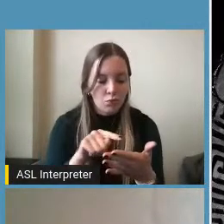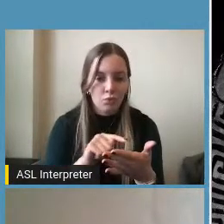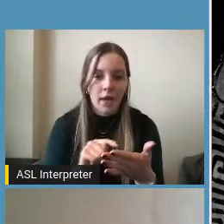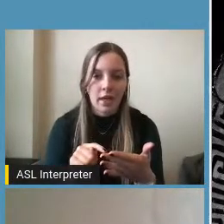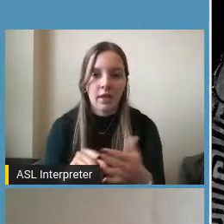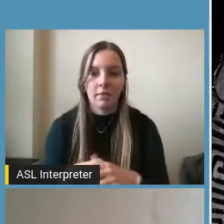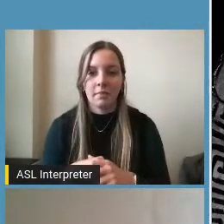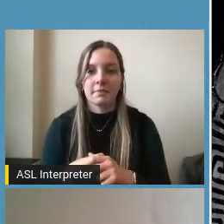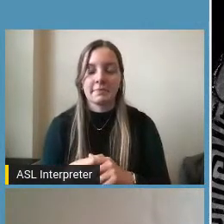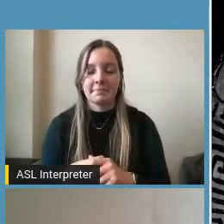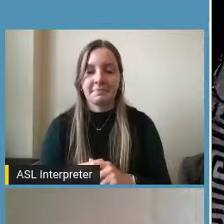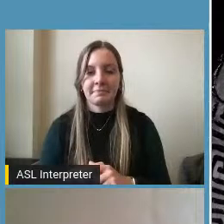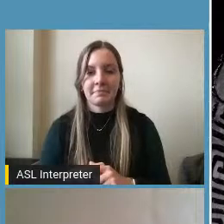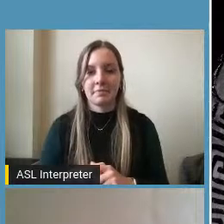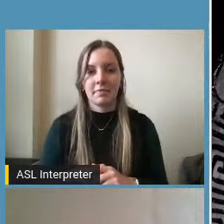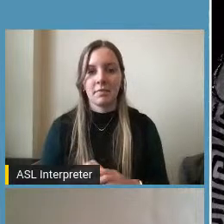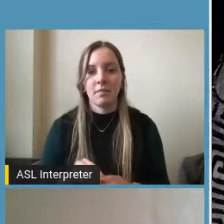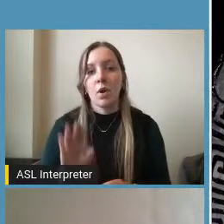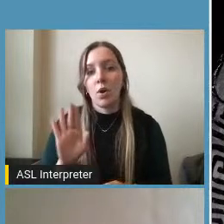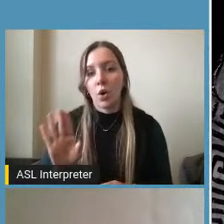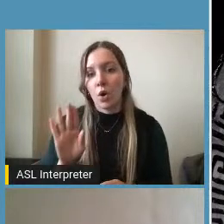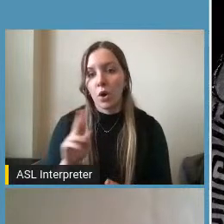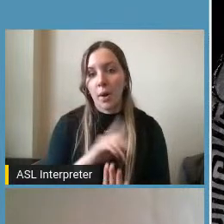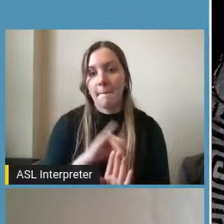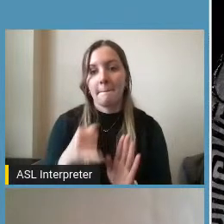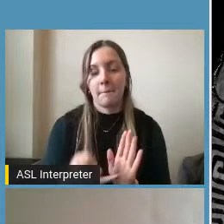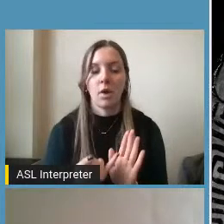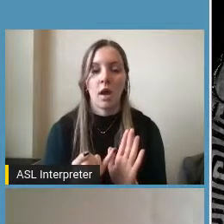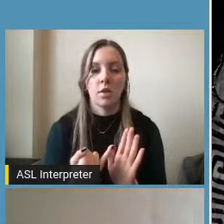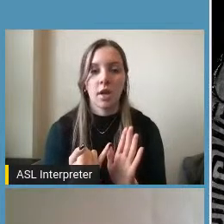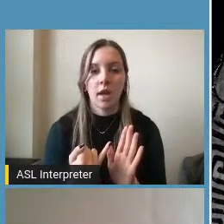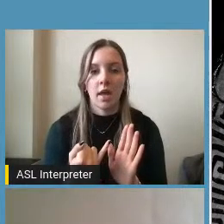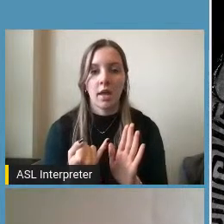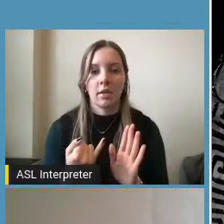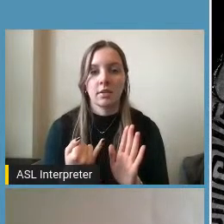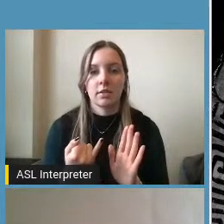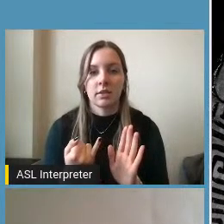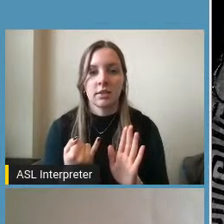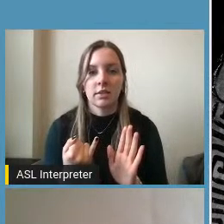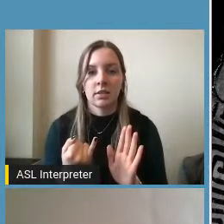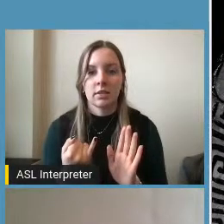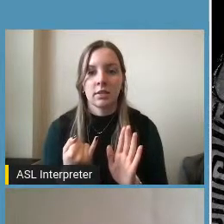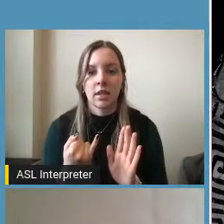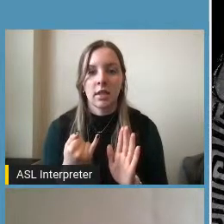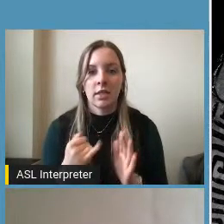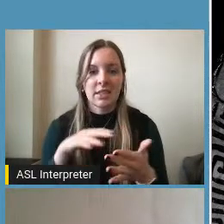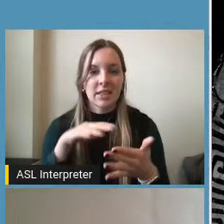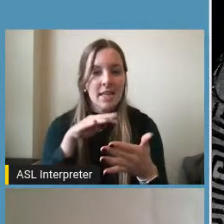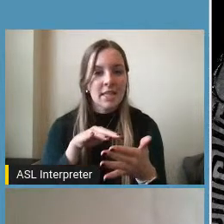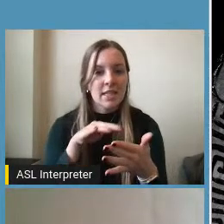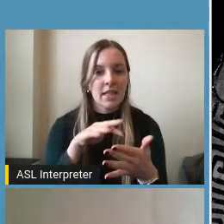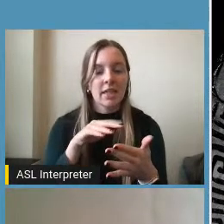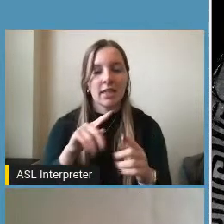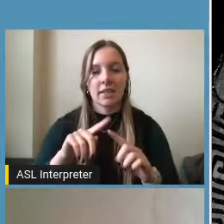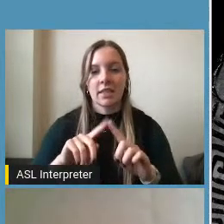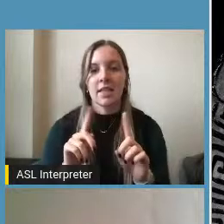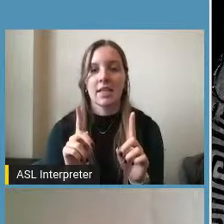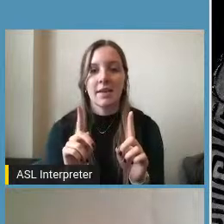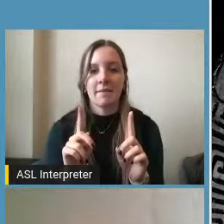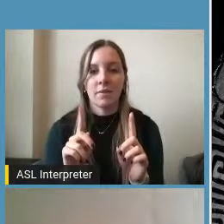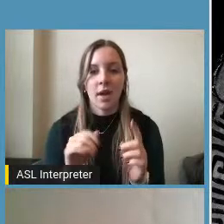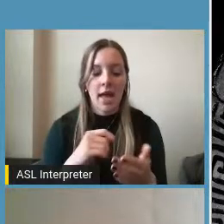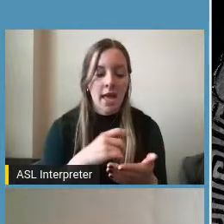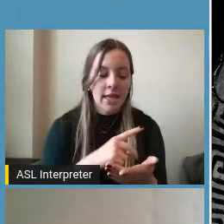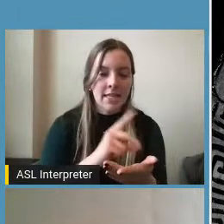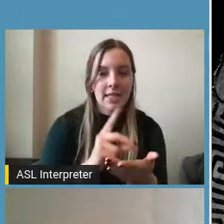is was very interested in the original designs on these Greek pieces